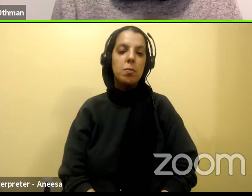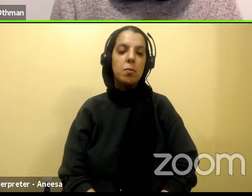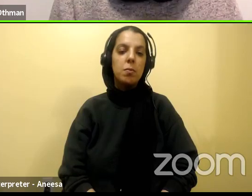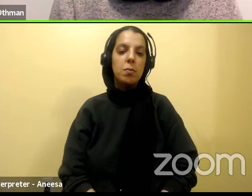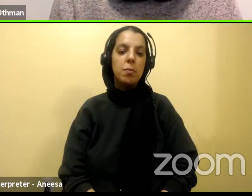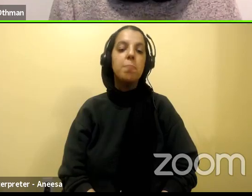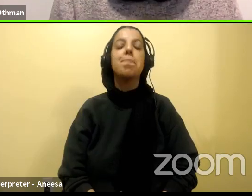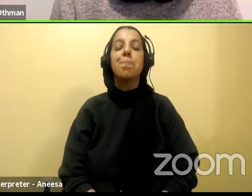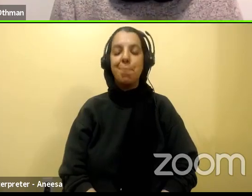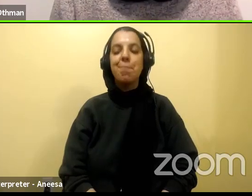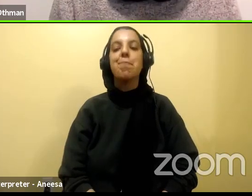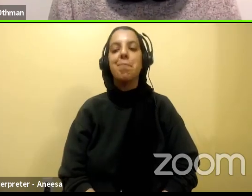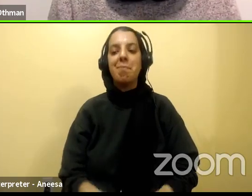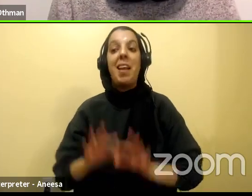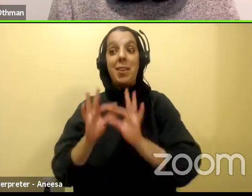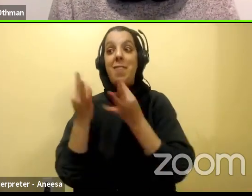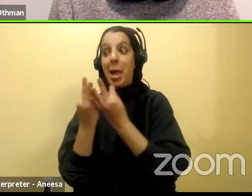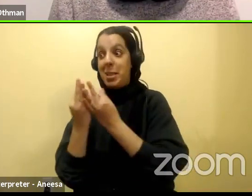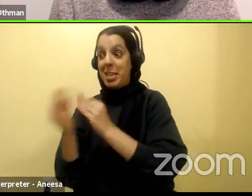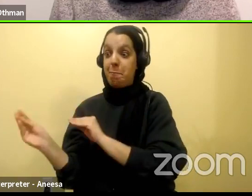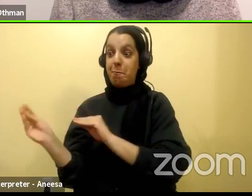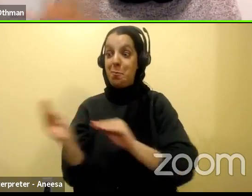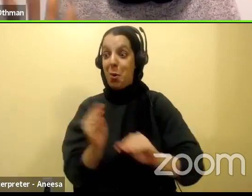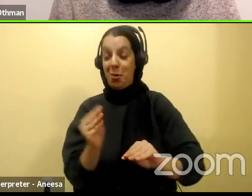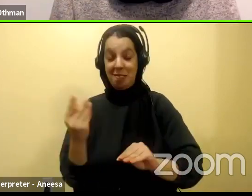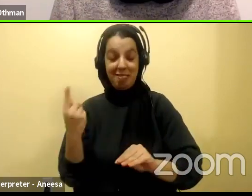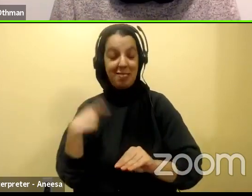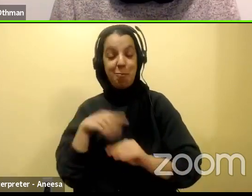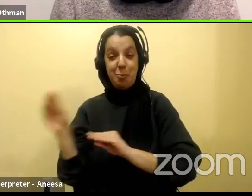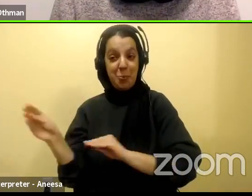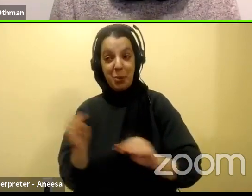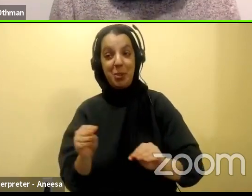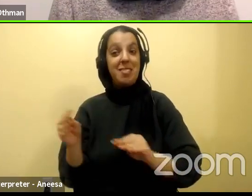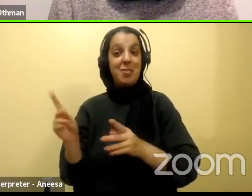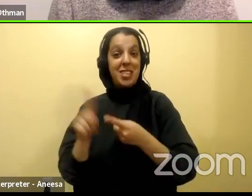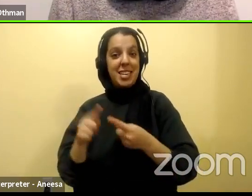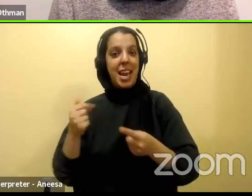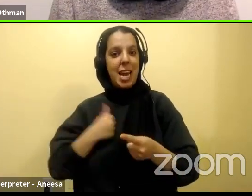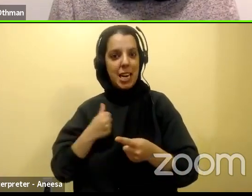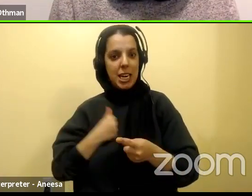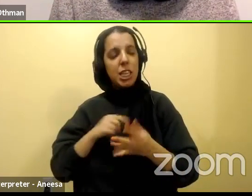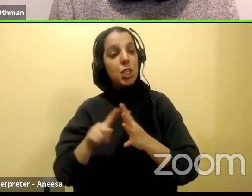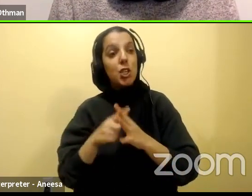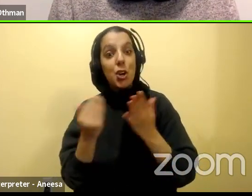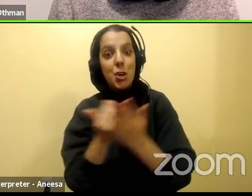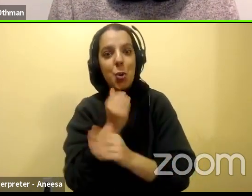So we came to Canada to start a new life, and with that came new challenges. Thankfully,